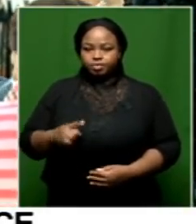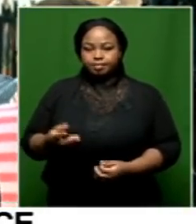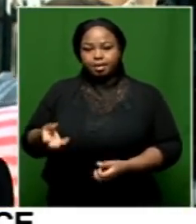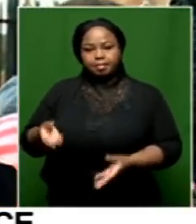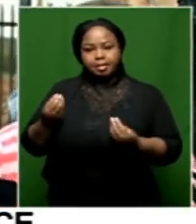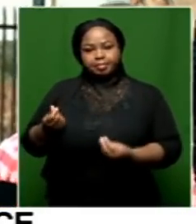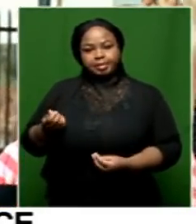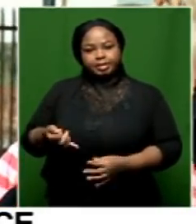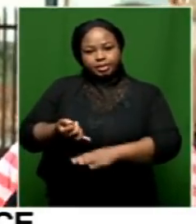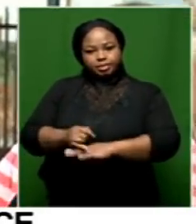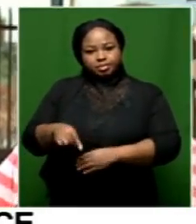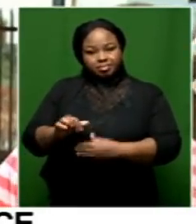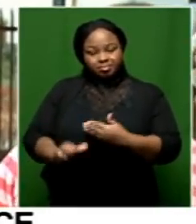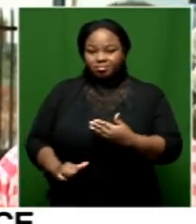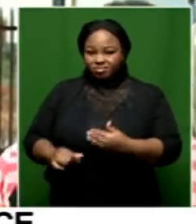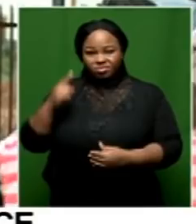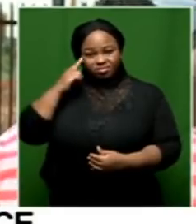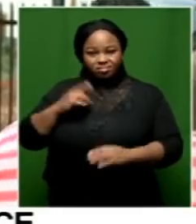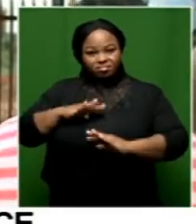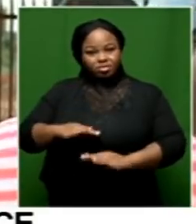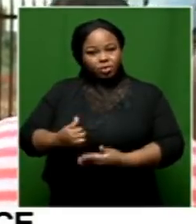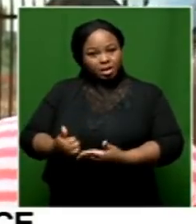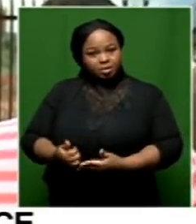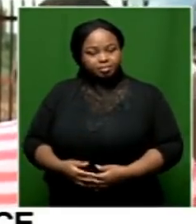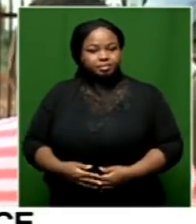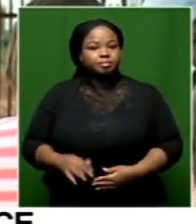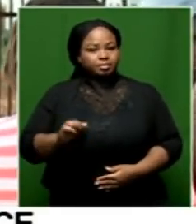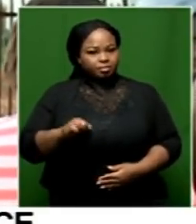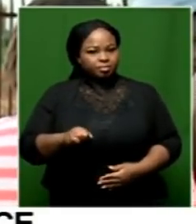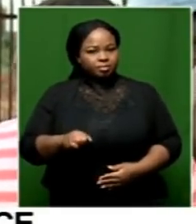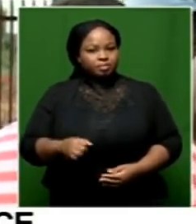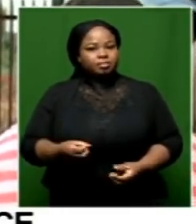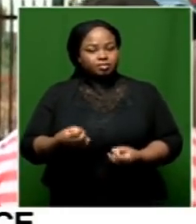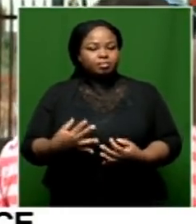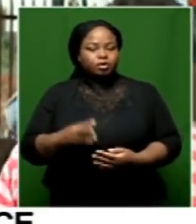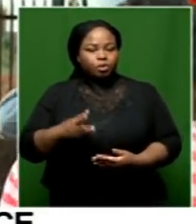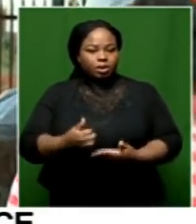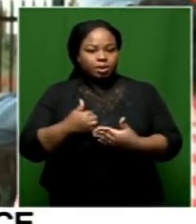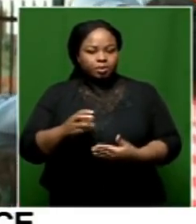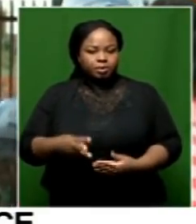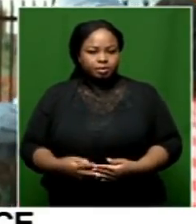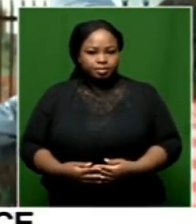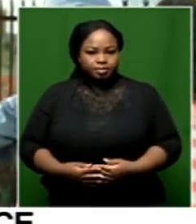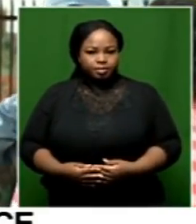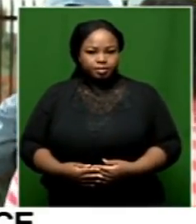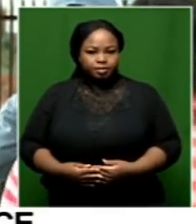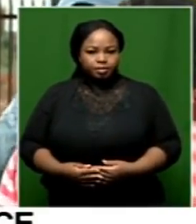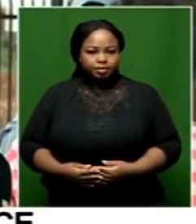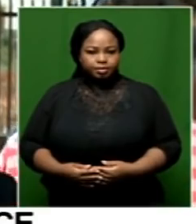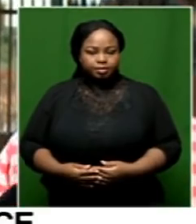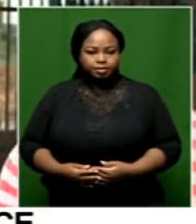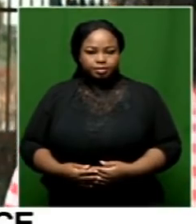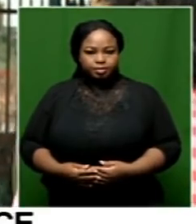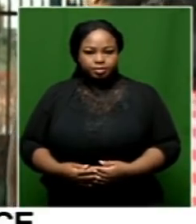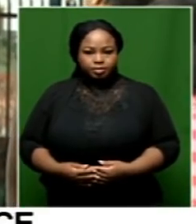your money a little bit earlier this month? Will it give you a bit of relief? Yes, it will give me a little bit relief.